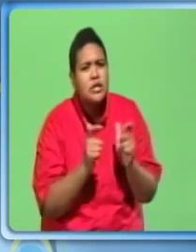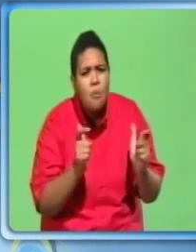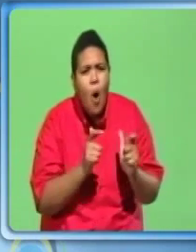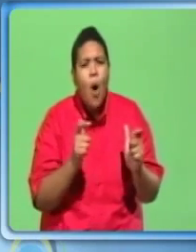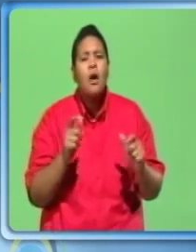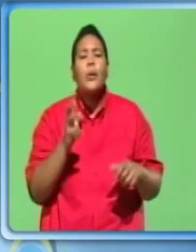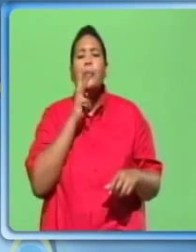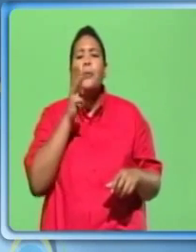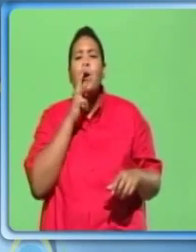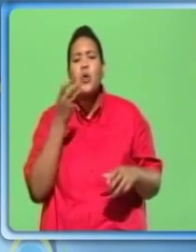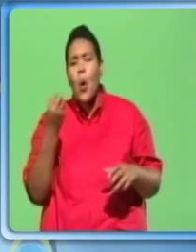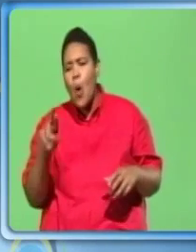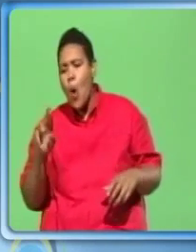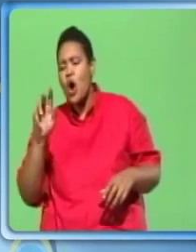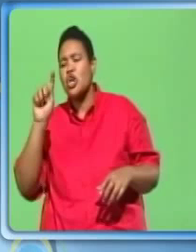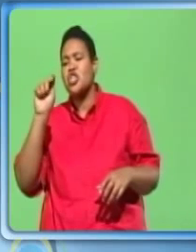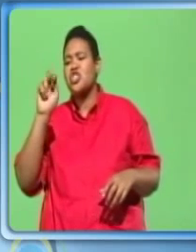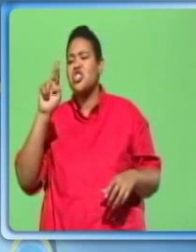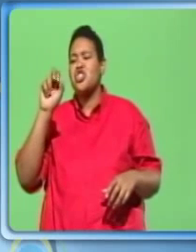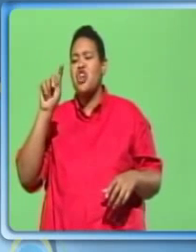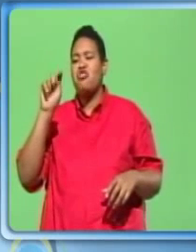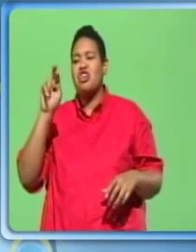or terrestrial species.